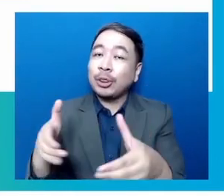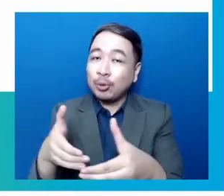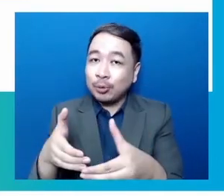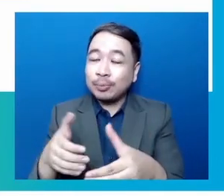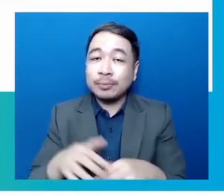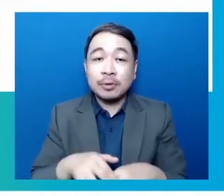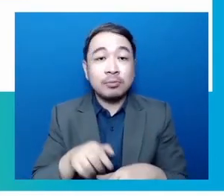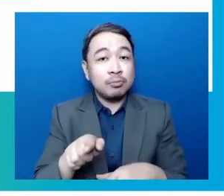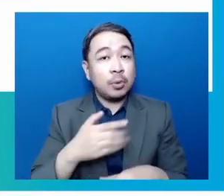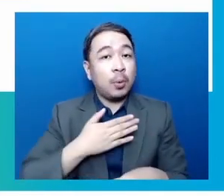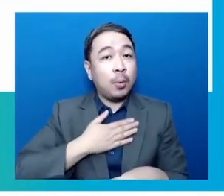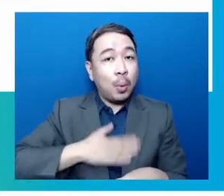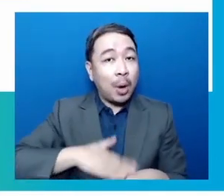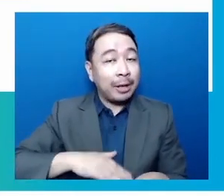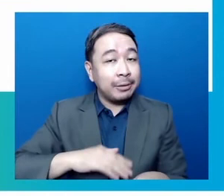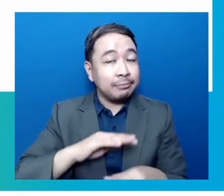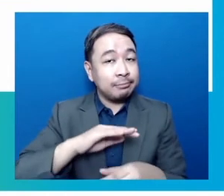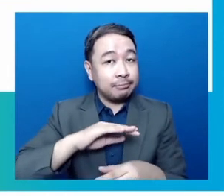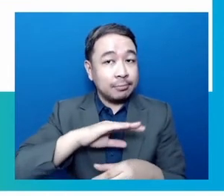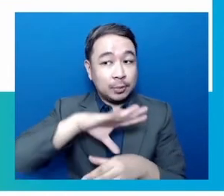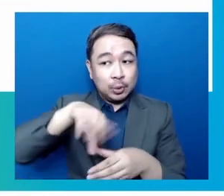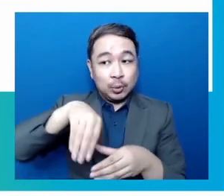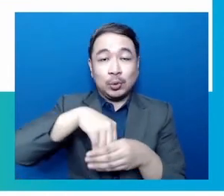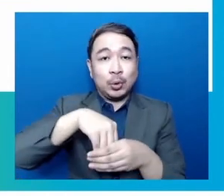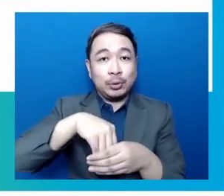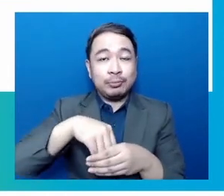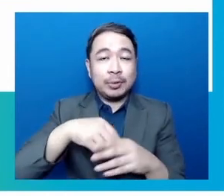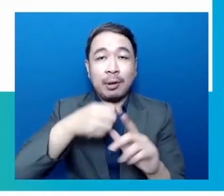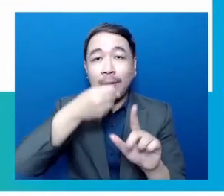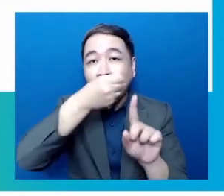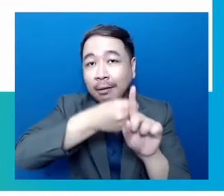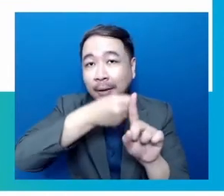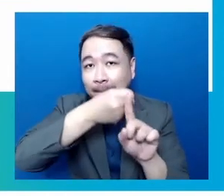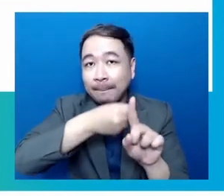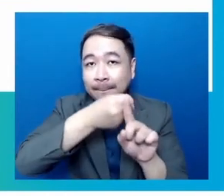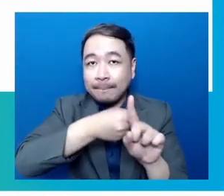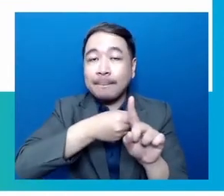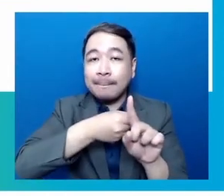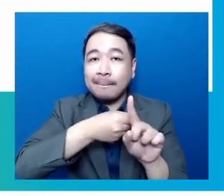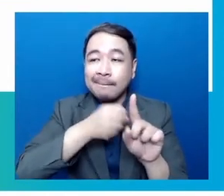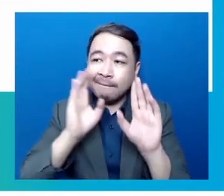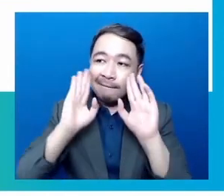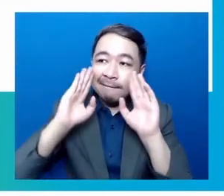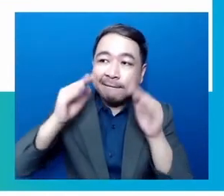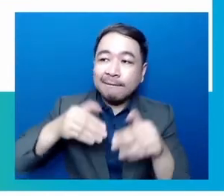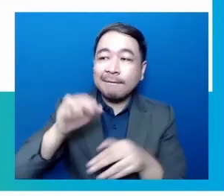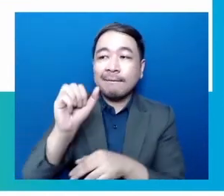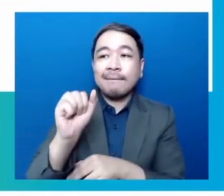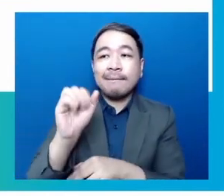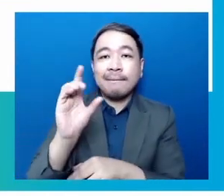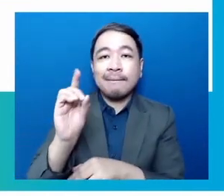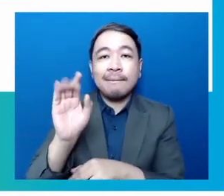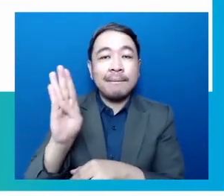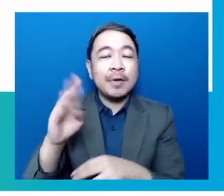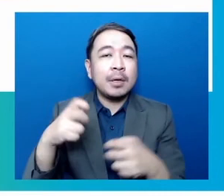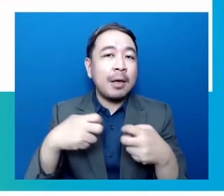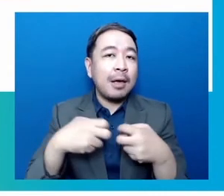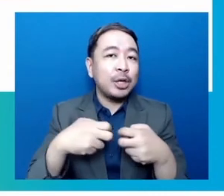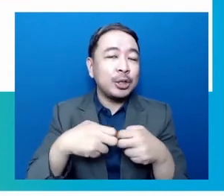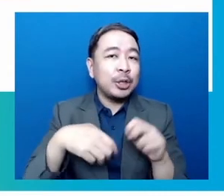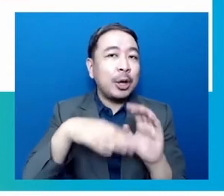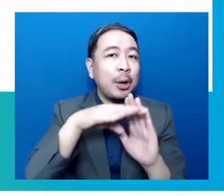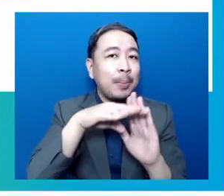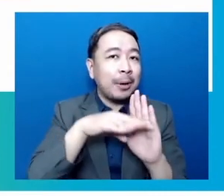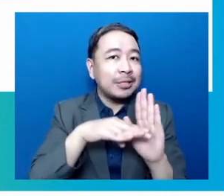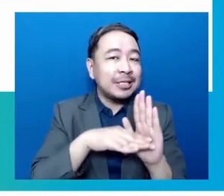join the campaign on ADB's energy policy, you can join with any of